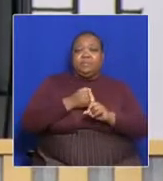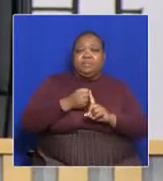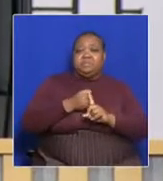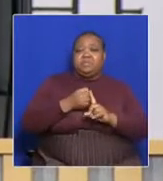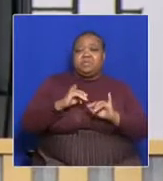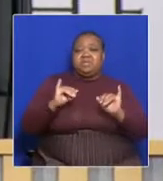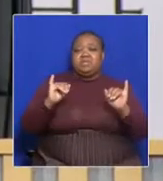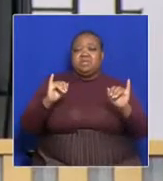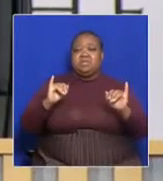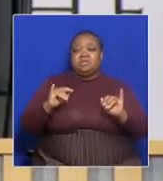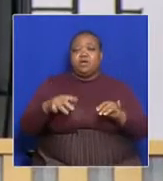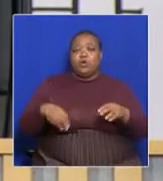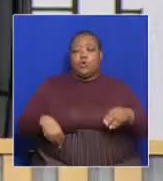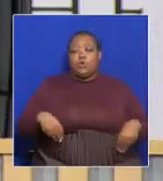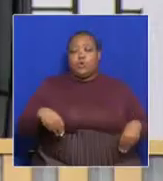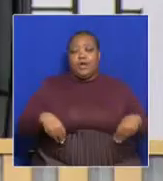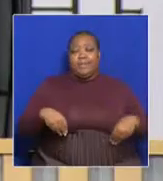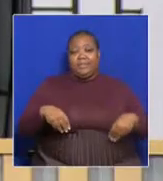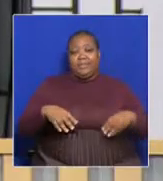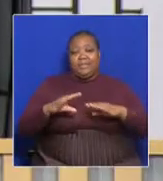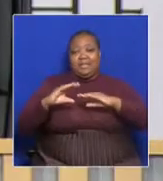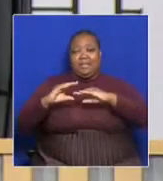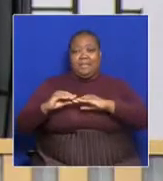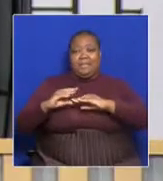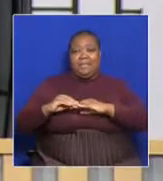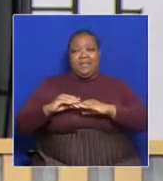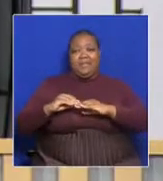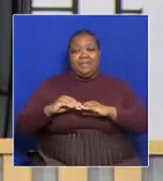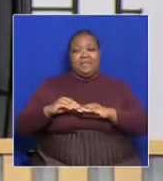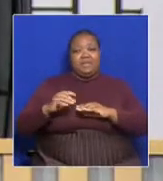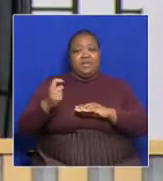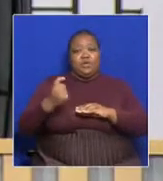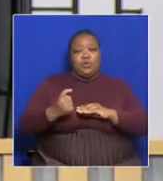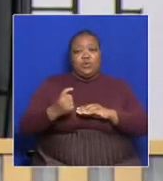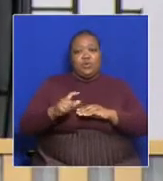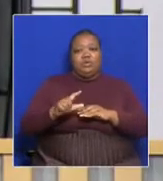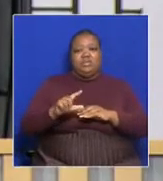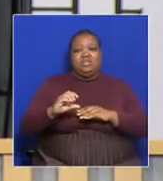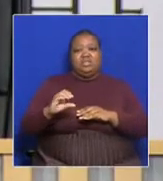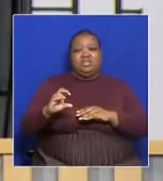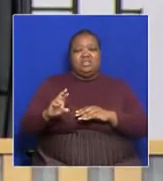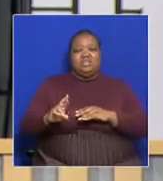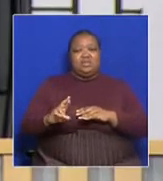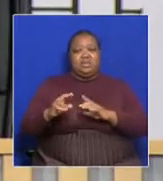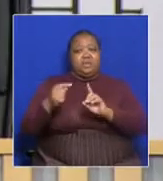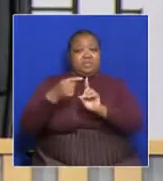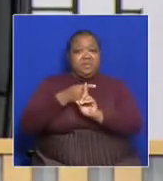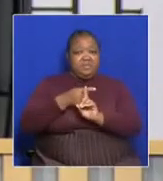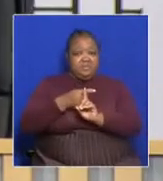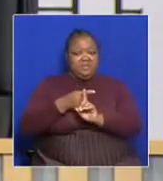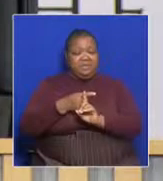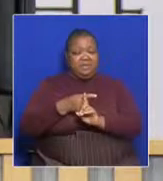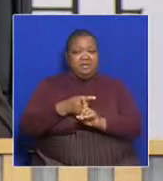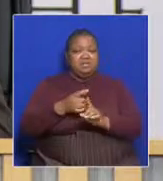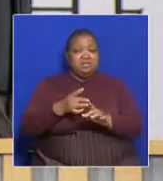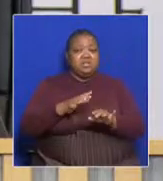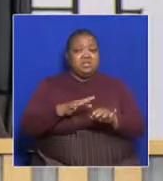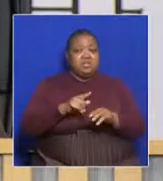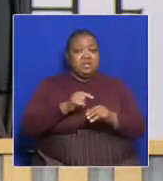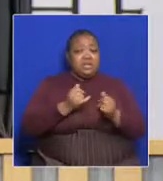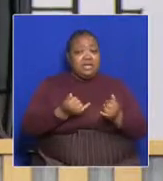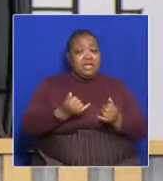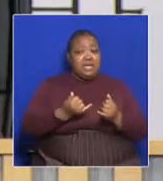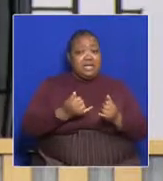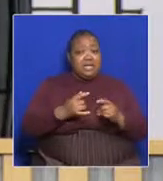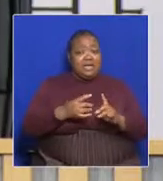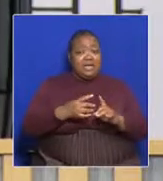ulterior motives and may not call out LCRC for improper reasons. Especially when things go wrong, like in this case, because we then